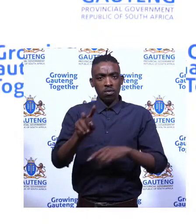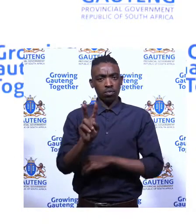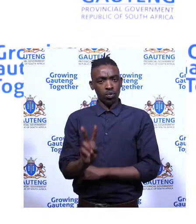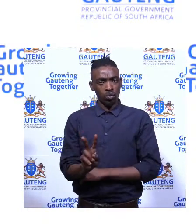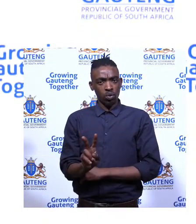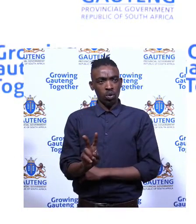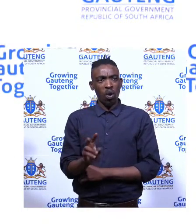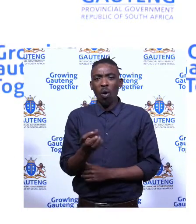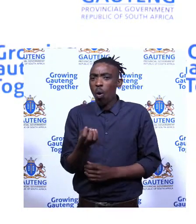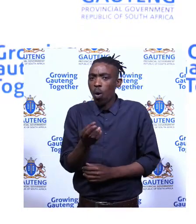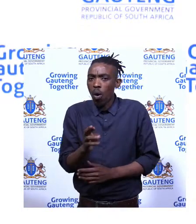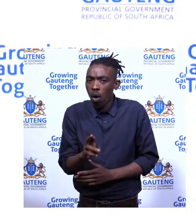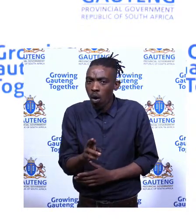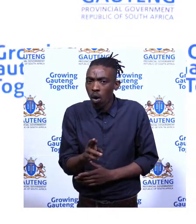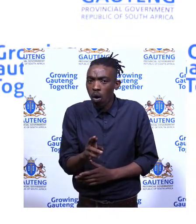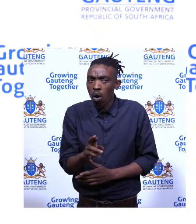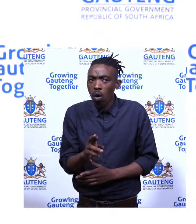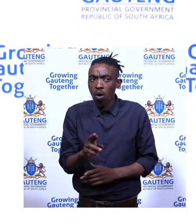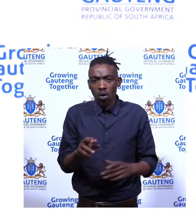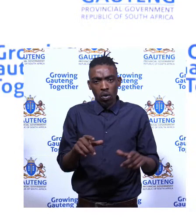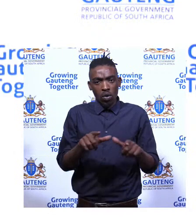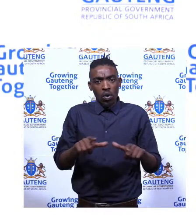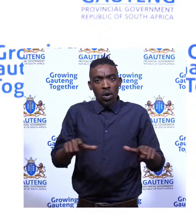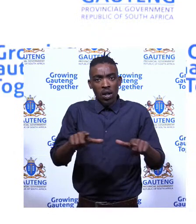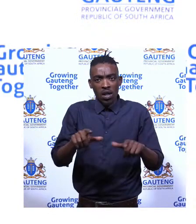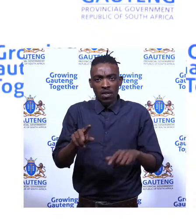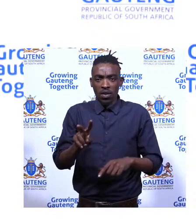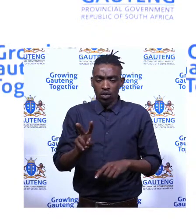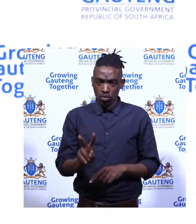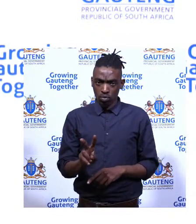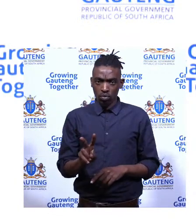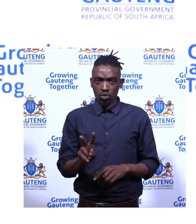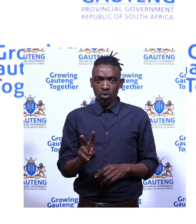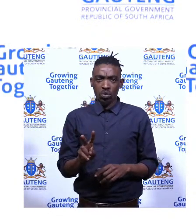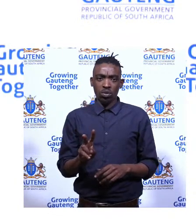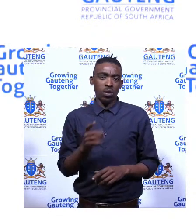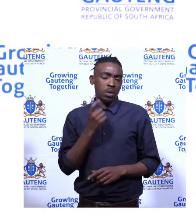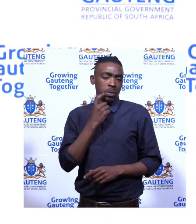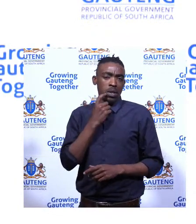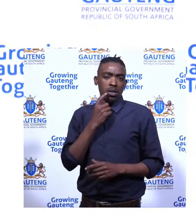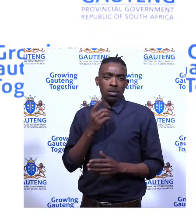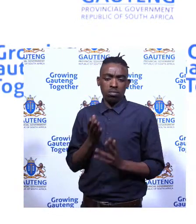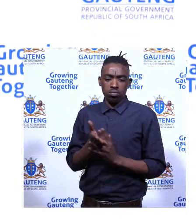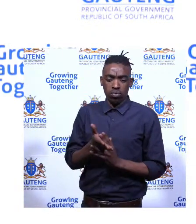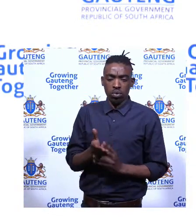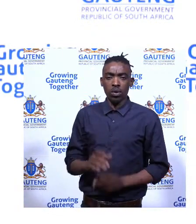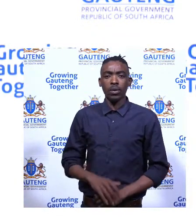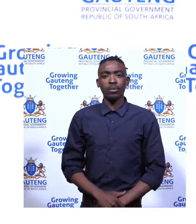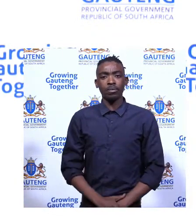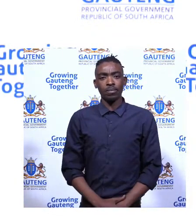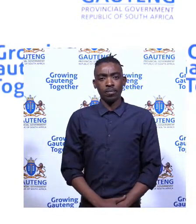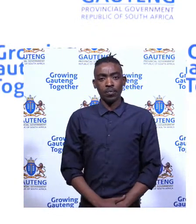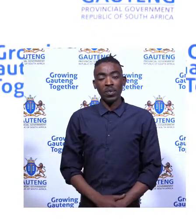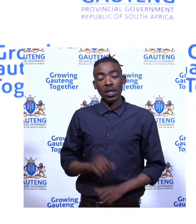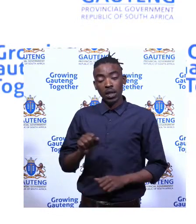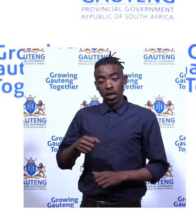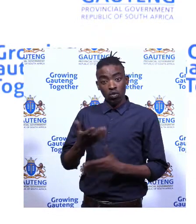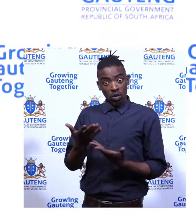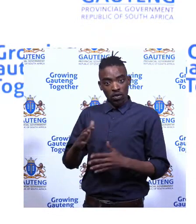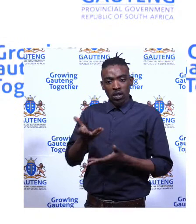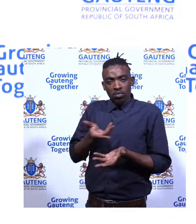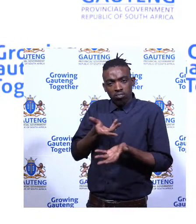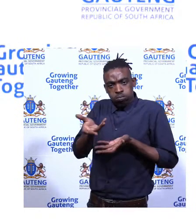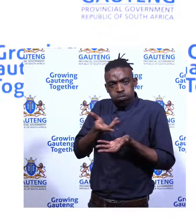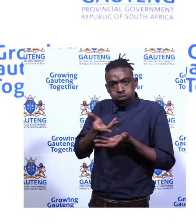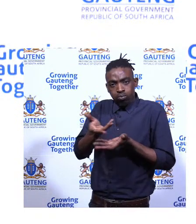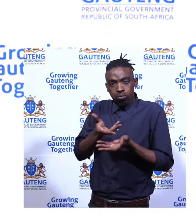or easing lockdown to level 2? Again, the Premier did speak about that earlier, but he will